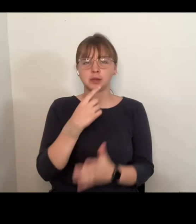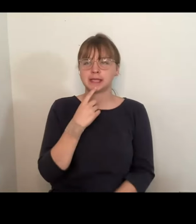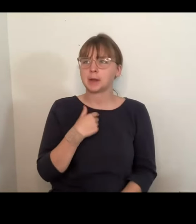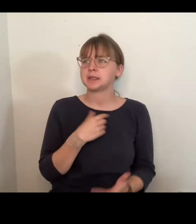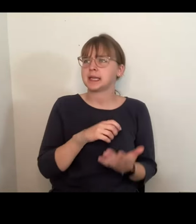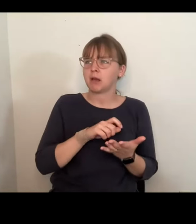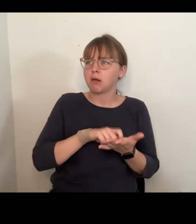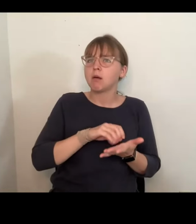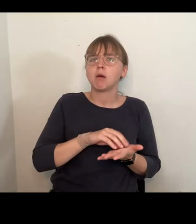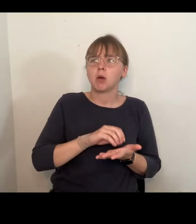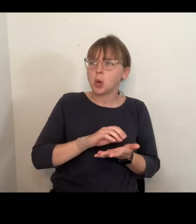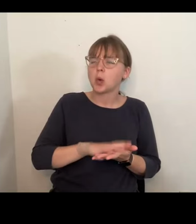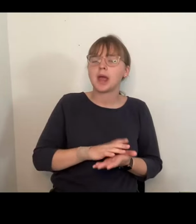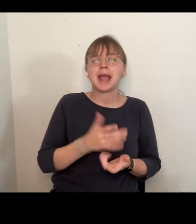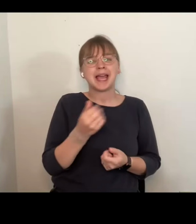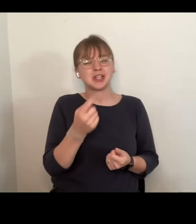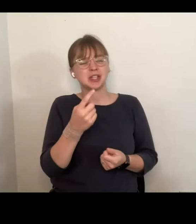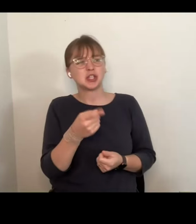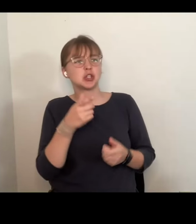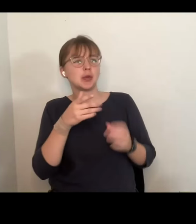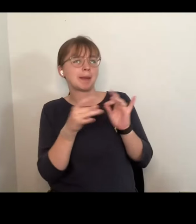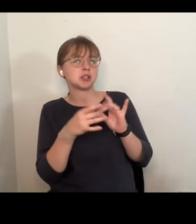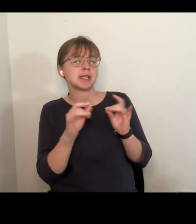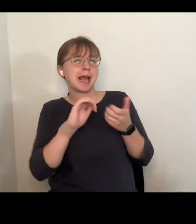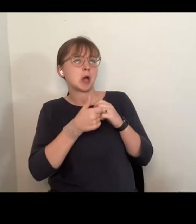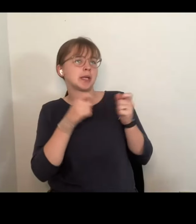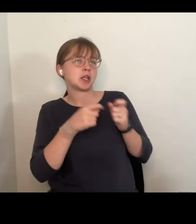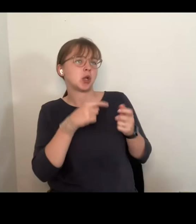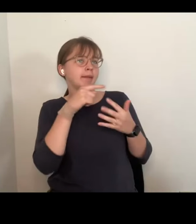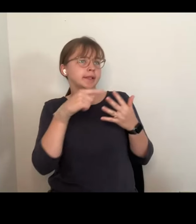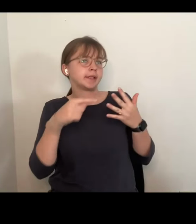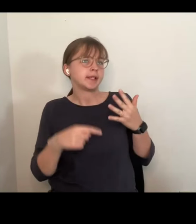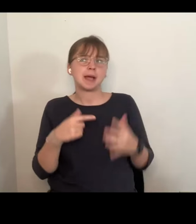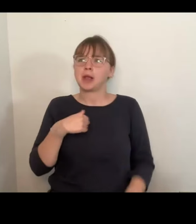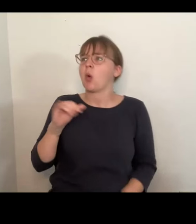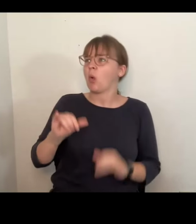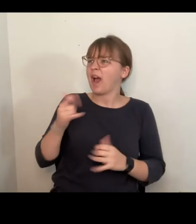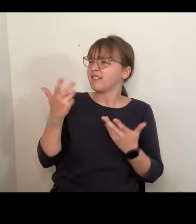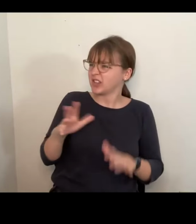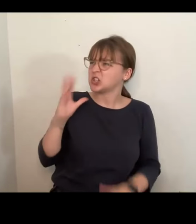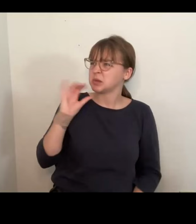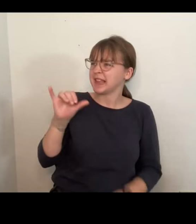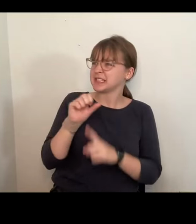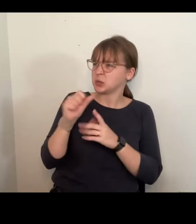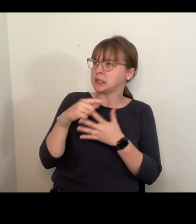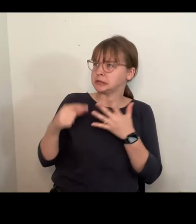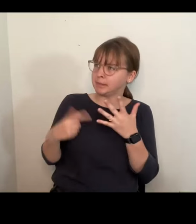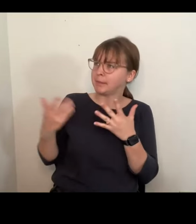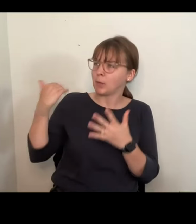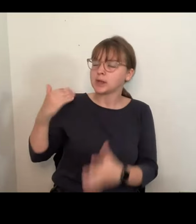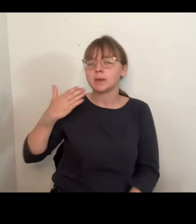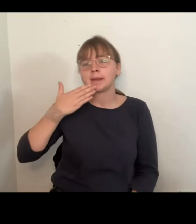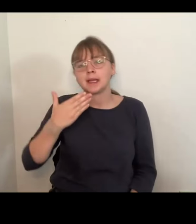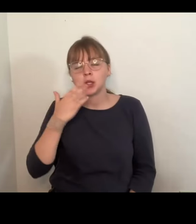I've encountered that. I've dealt with that. I'm like, so the resources are super helpful and such that